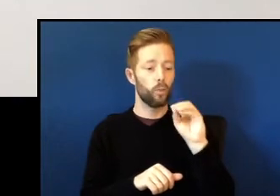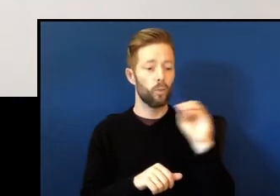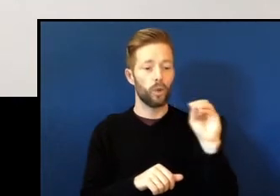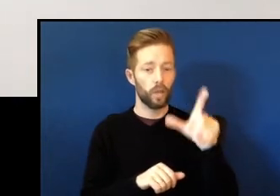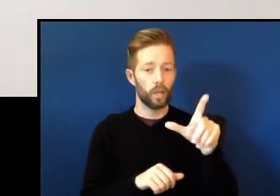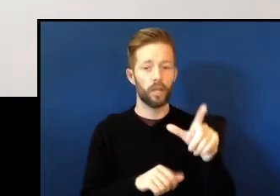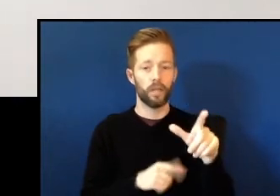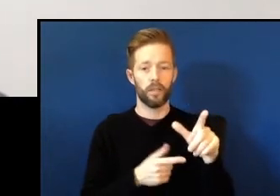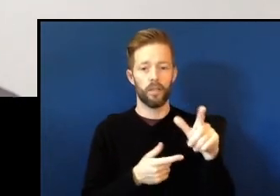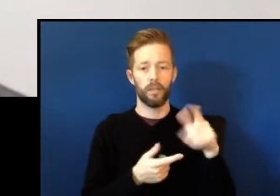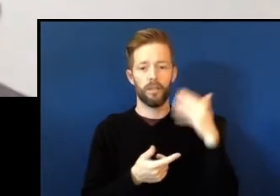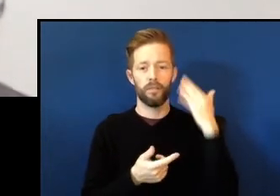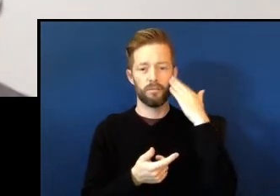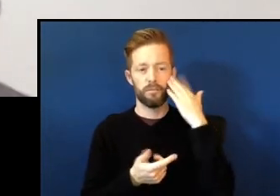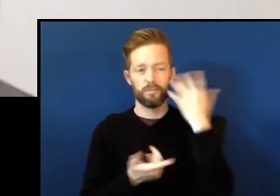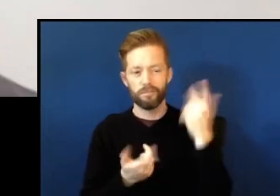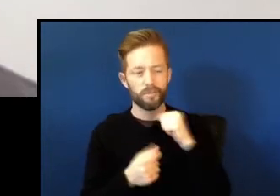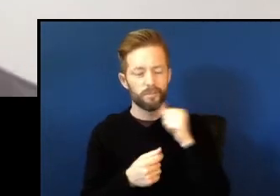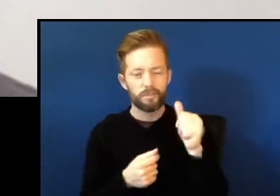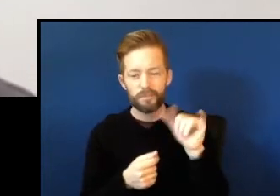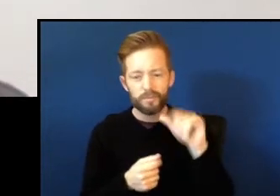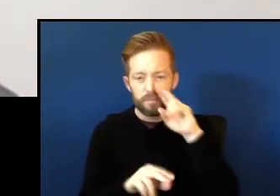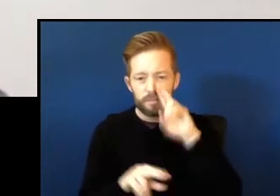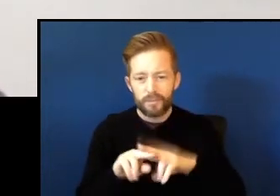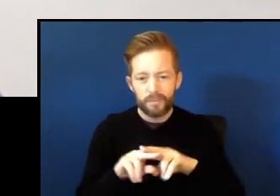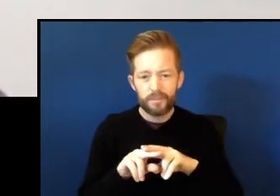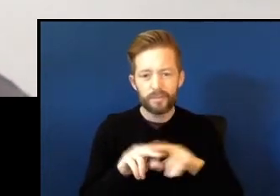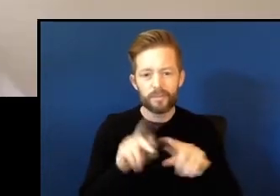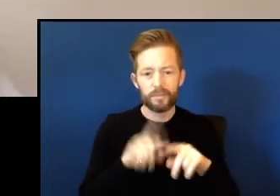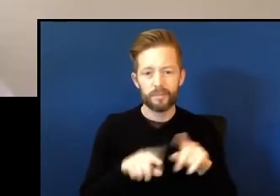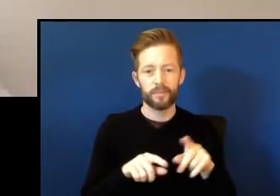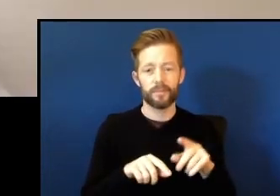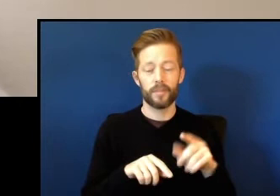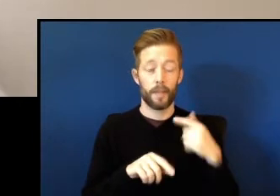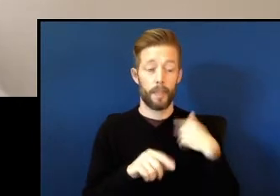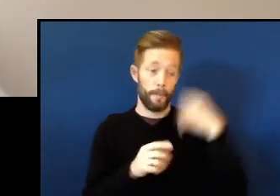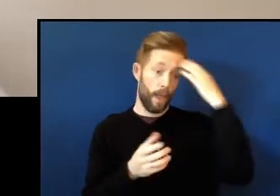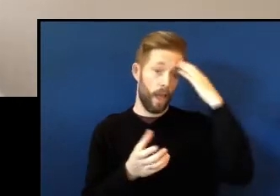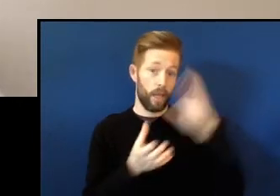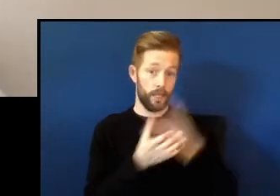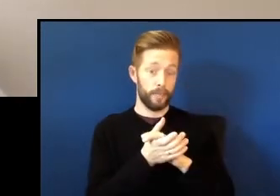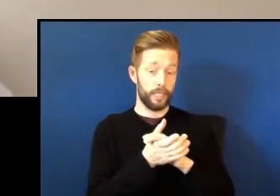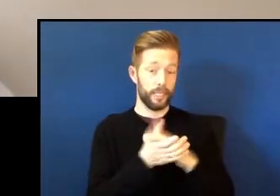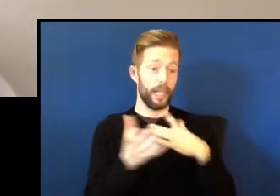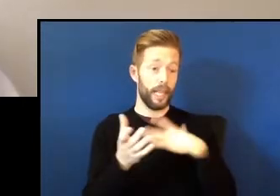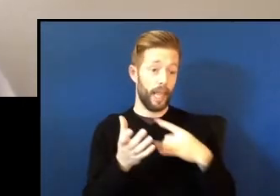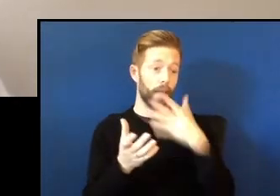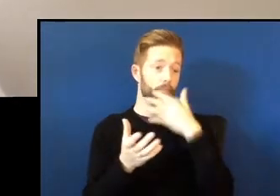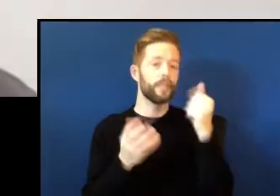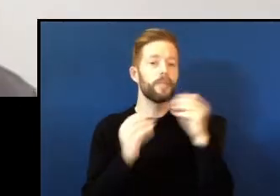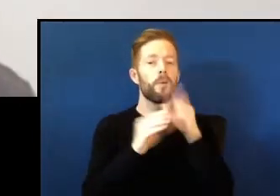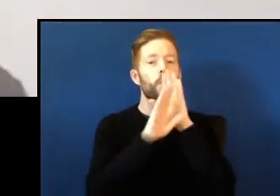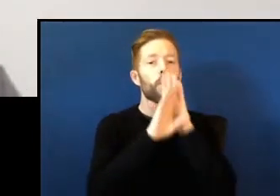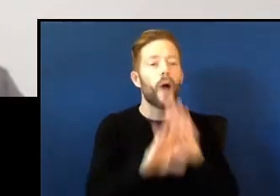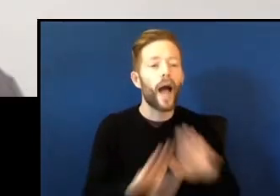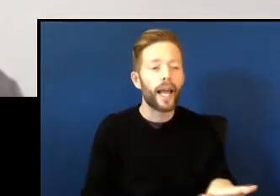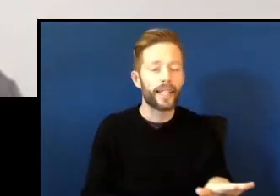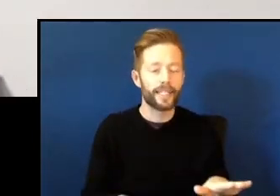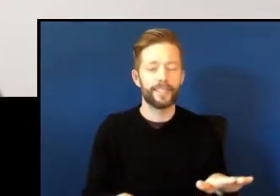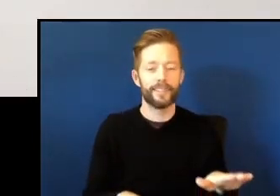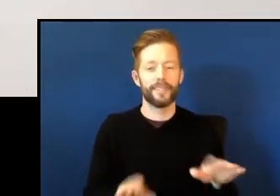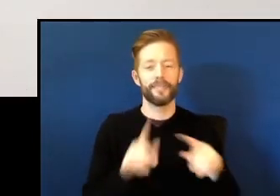shaker, it's like it's not too fun for him, but But outside, my husband totally likes it because it's quiet,